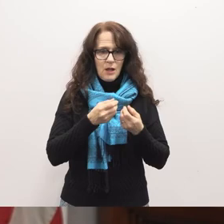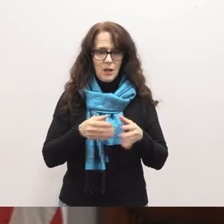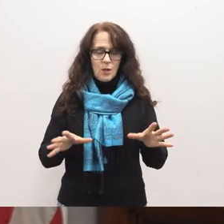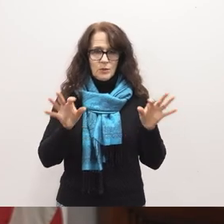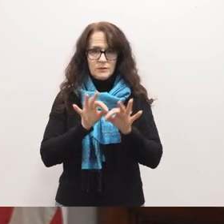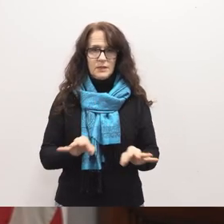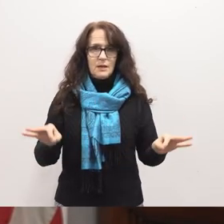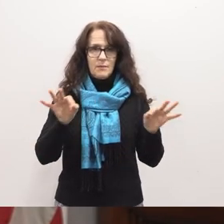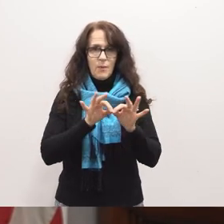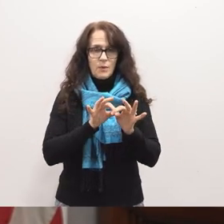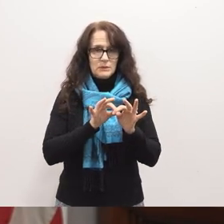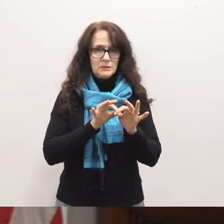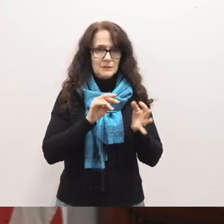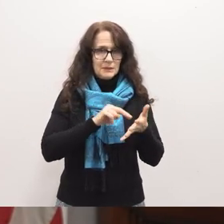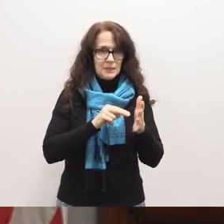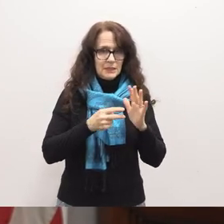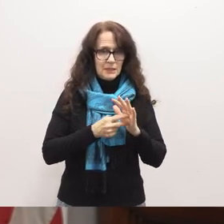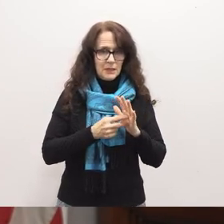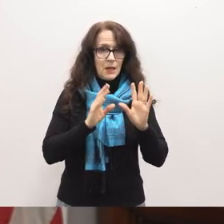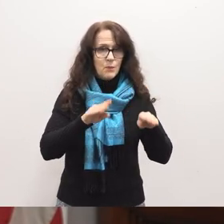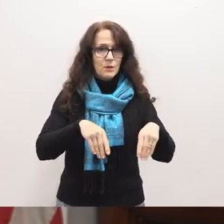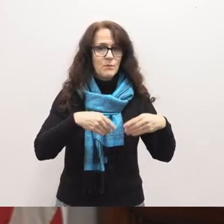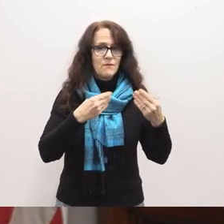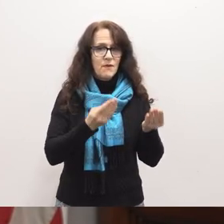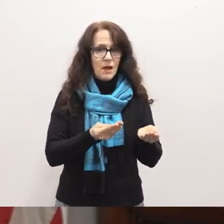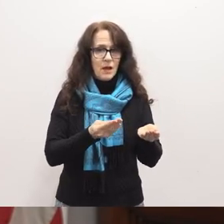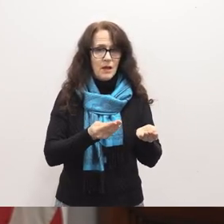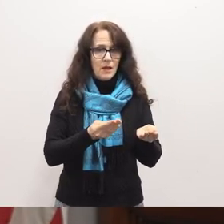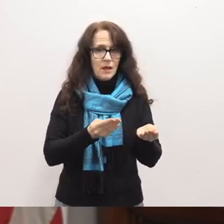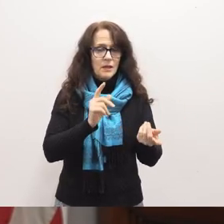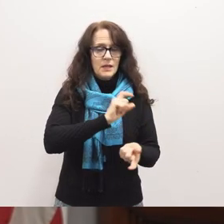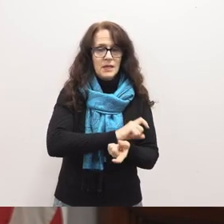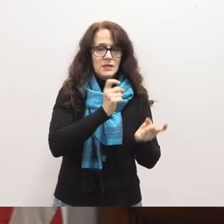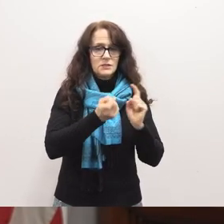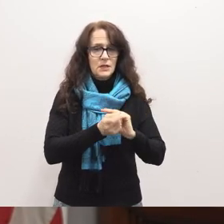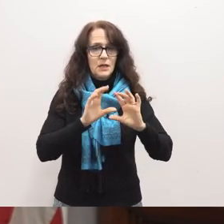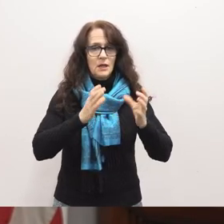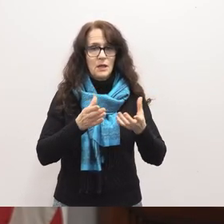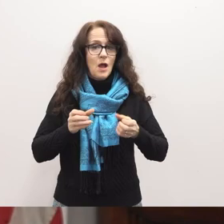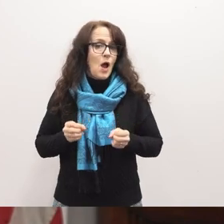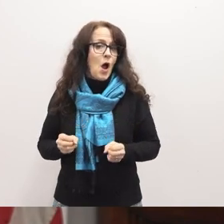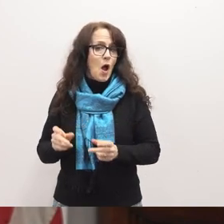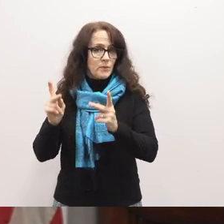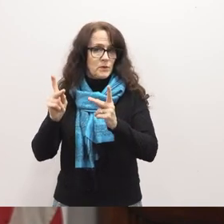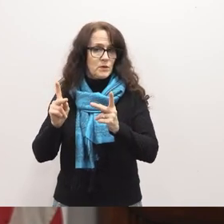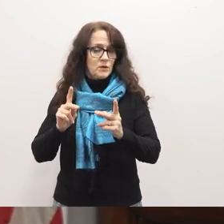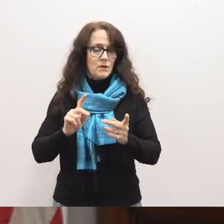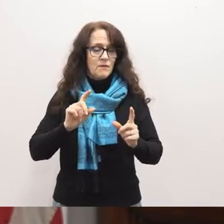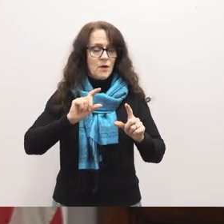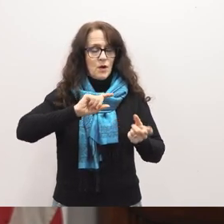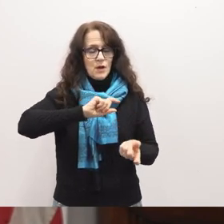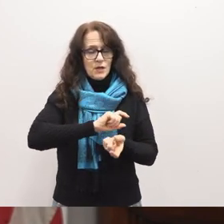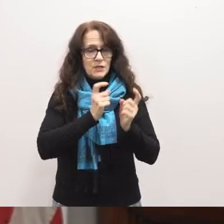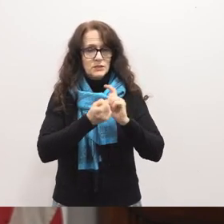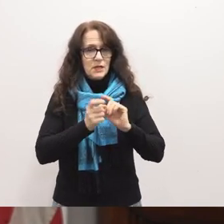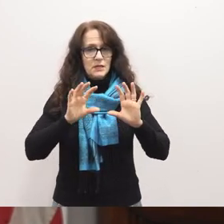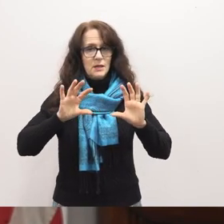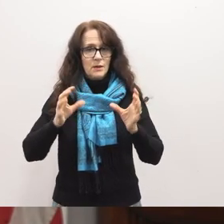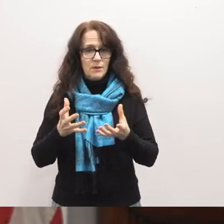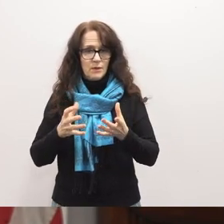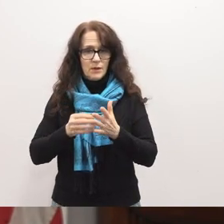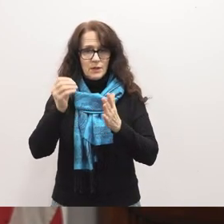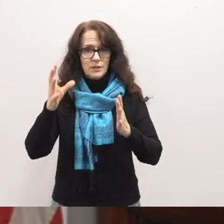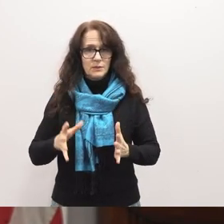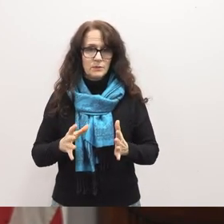important implication here, would provide reclassification, an opportunity for reclassification for students that might